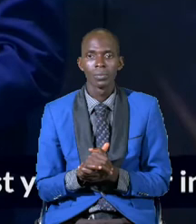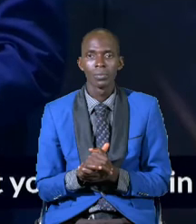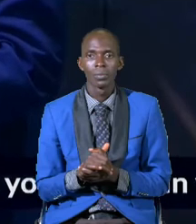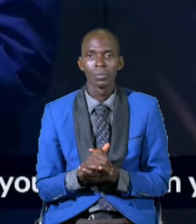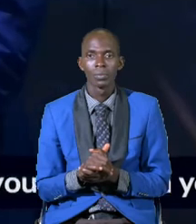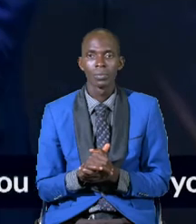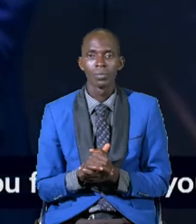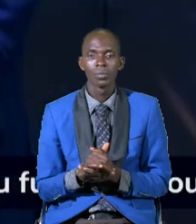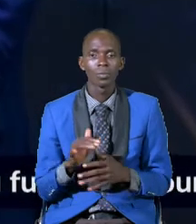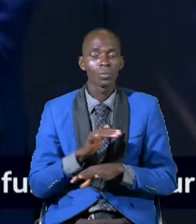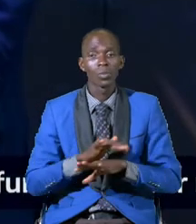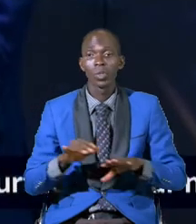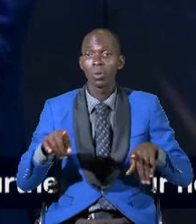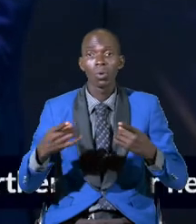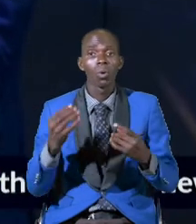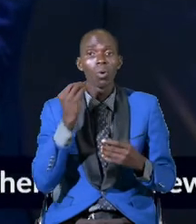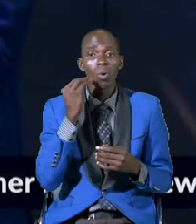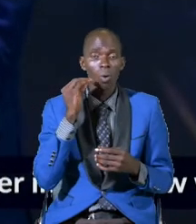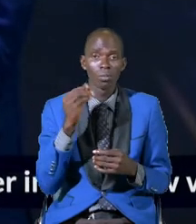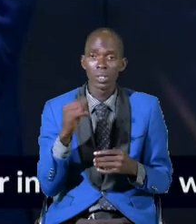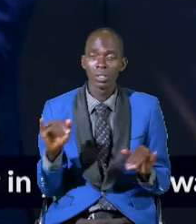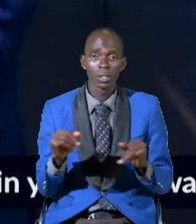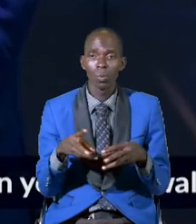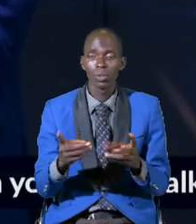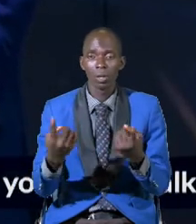Don't go home the same way.